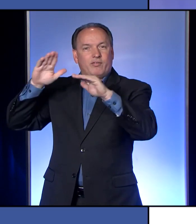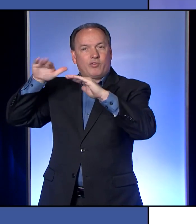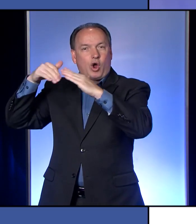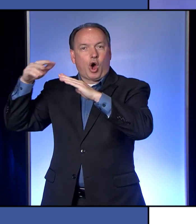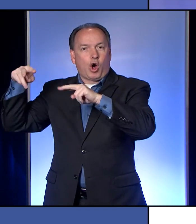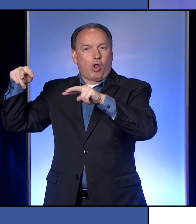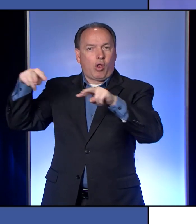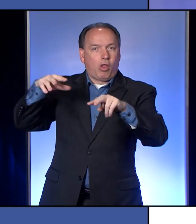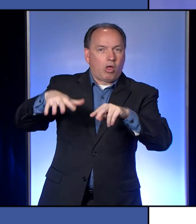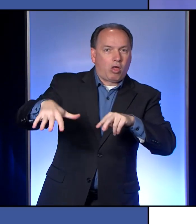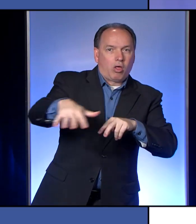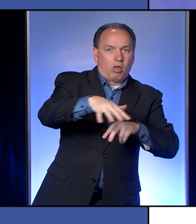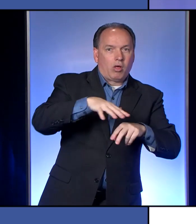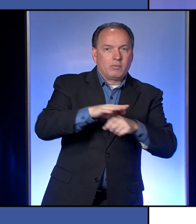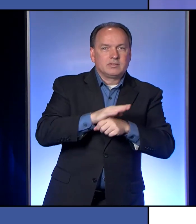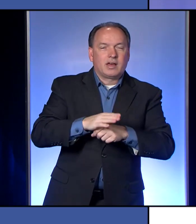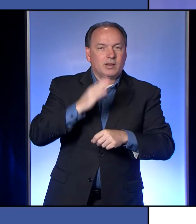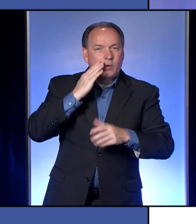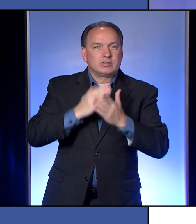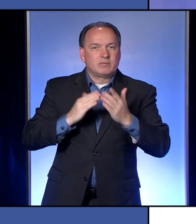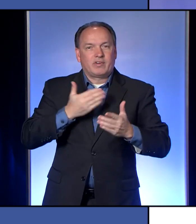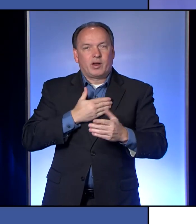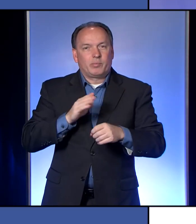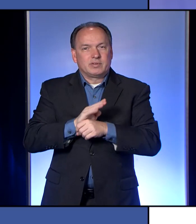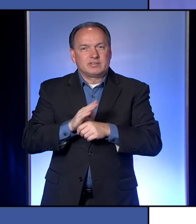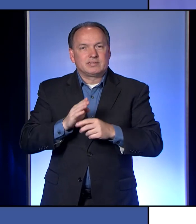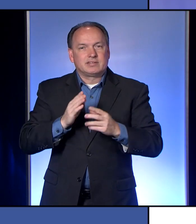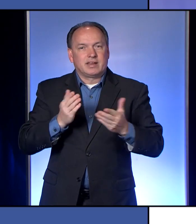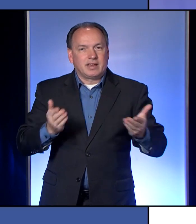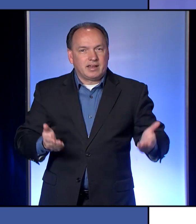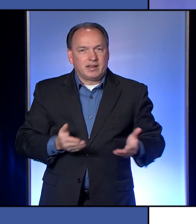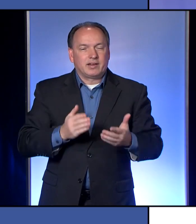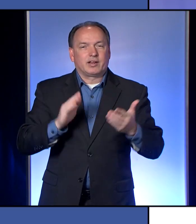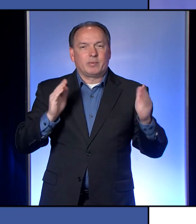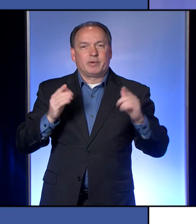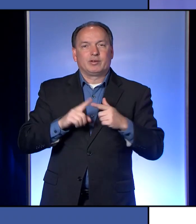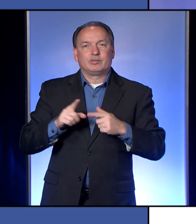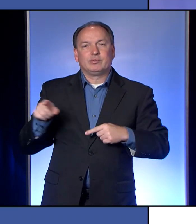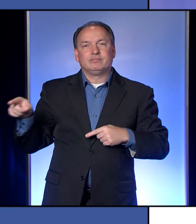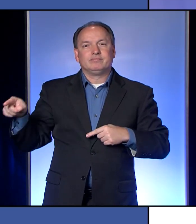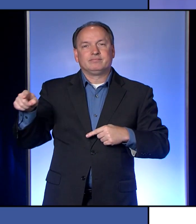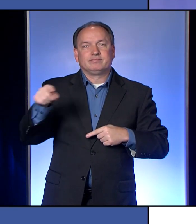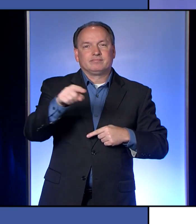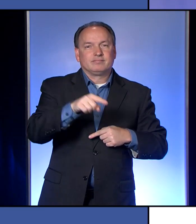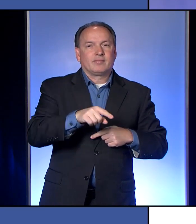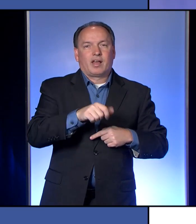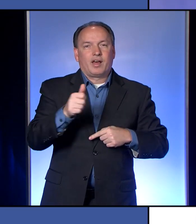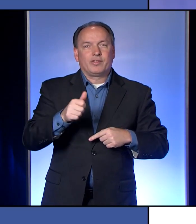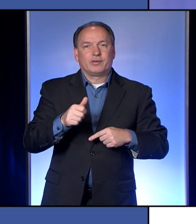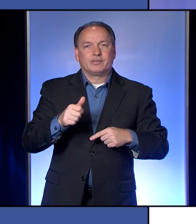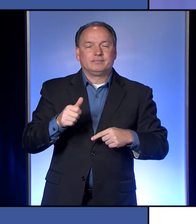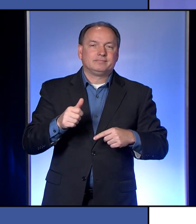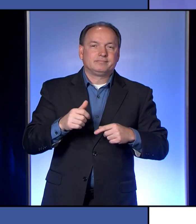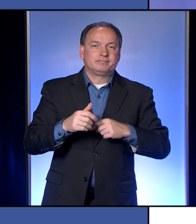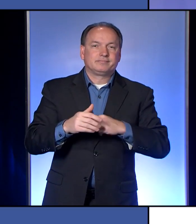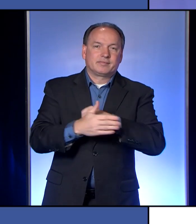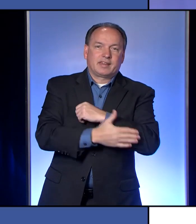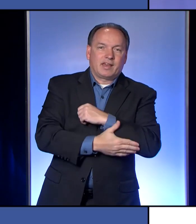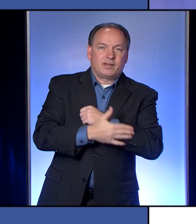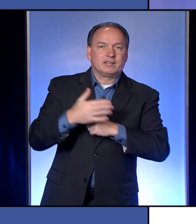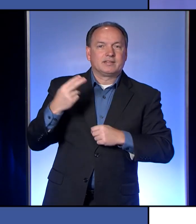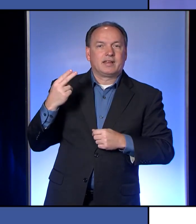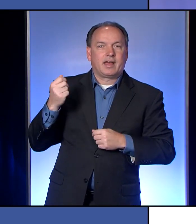even know there's differences with some of the businesses we have here versus maybe what that business looks like down in Harrisburg. Let's just take Harrisburg